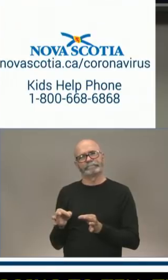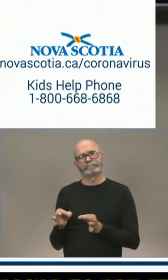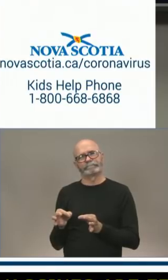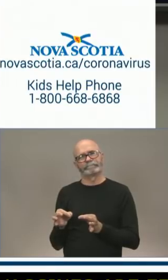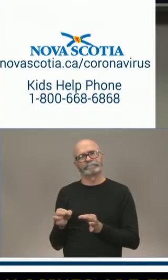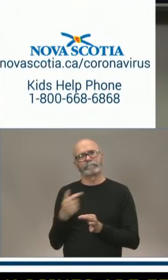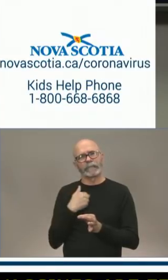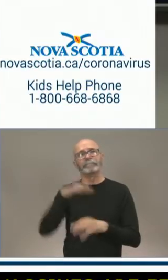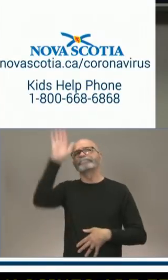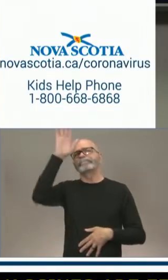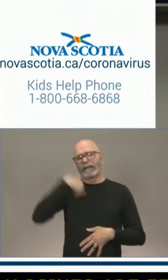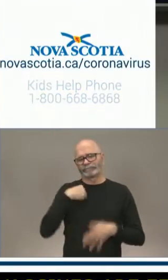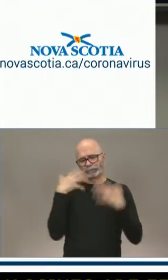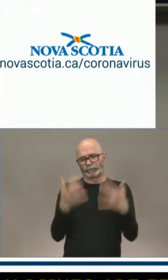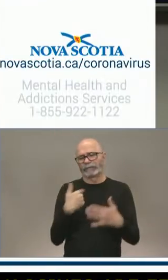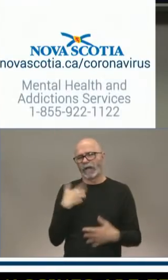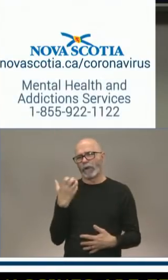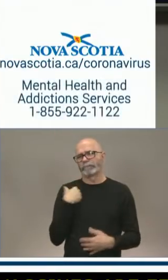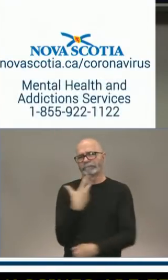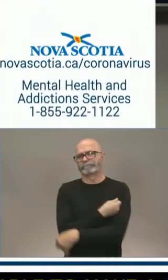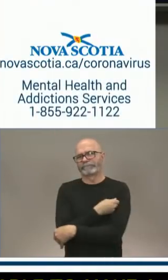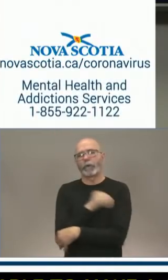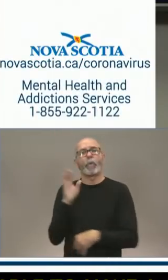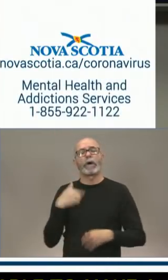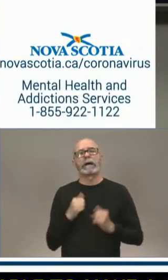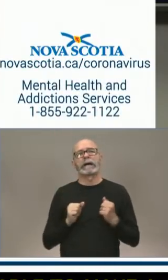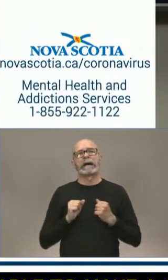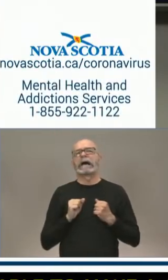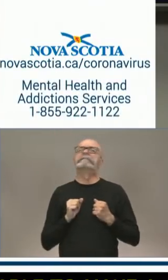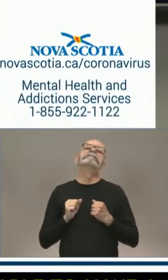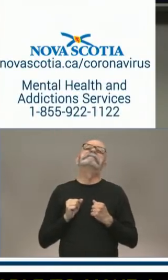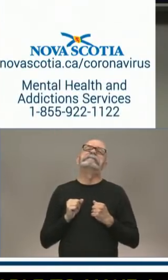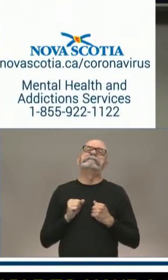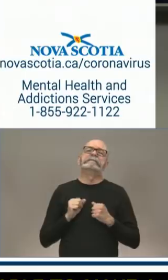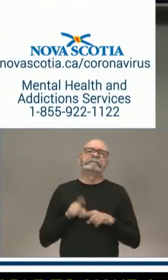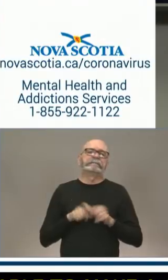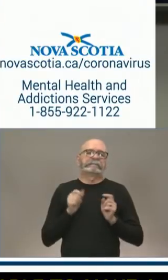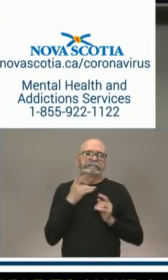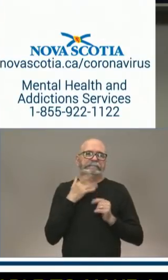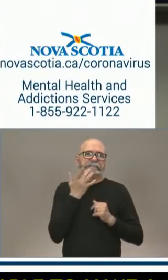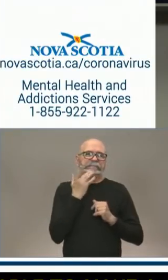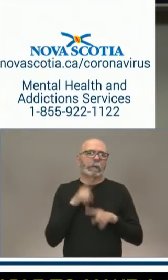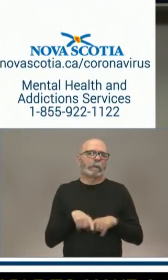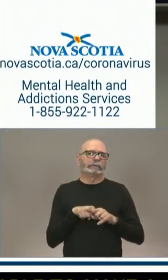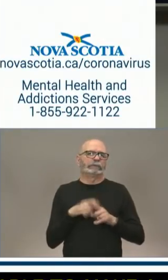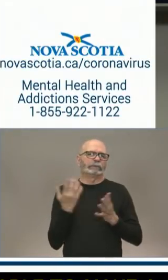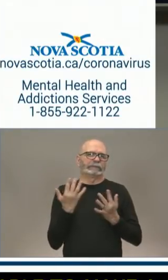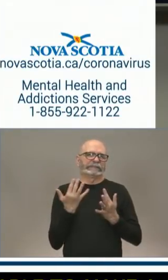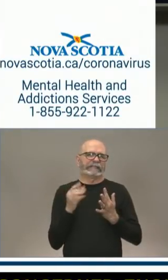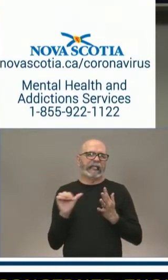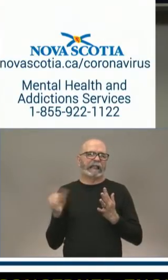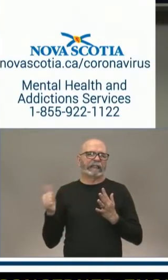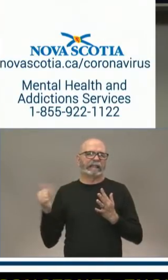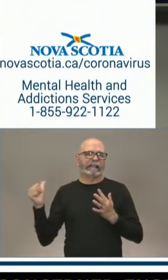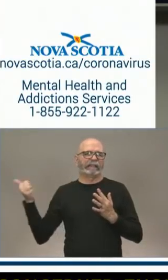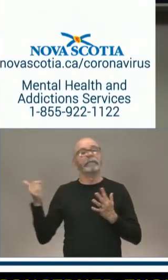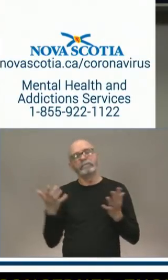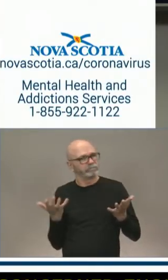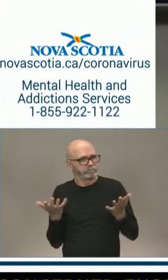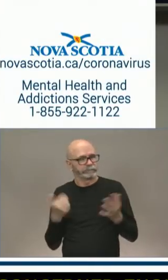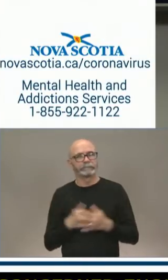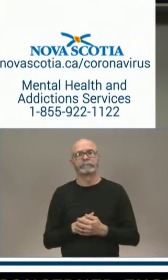as possible versus being comfortable waiting for a little longer to get one of the mRNA vaccines.